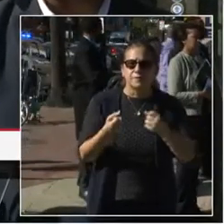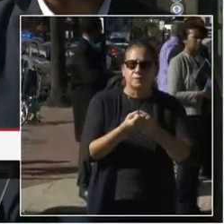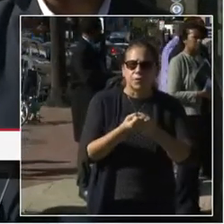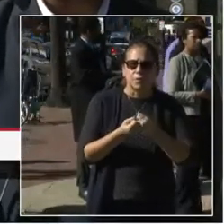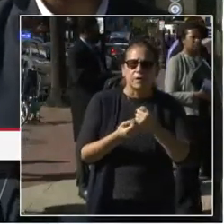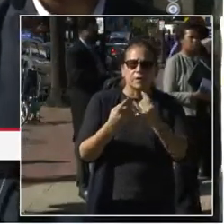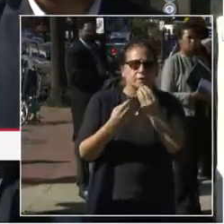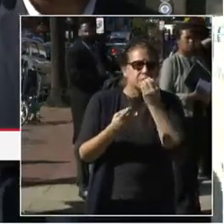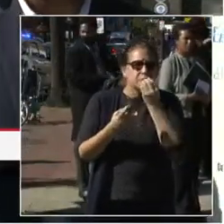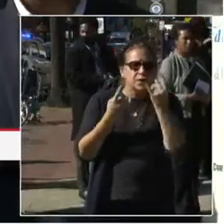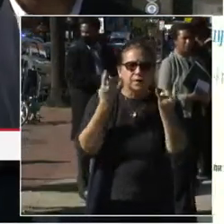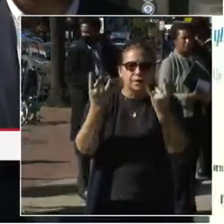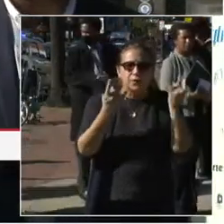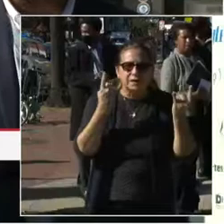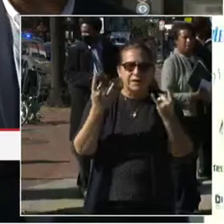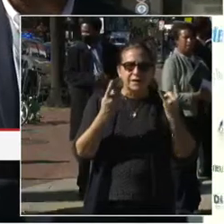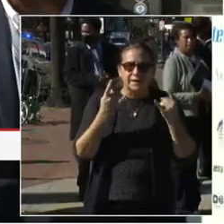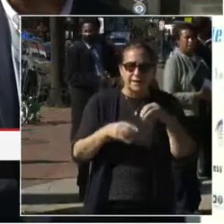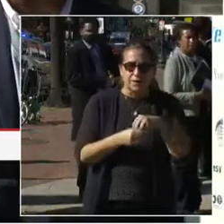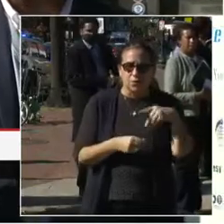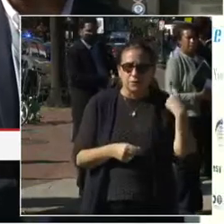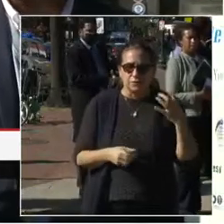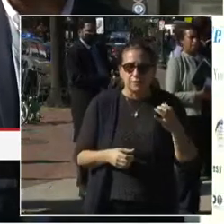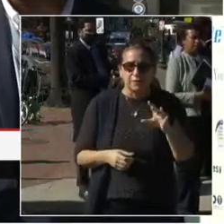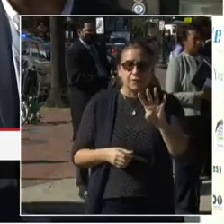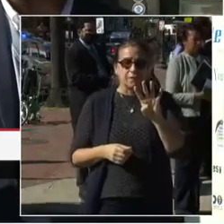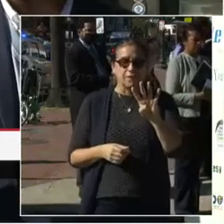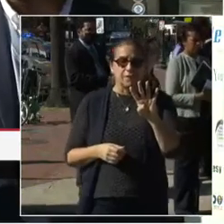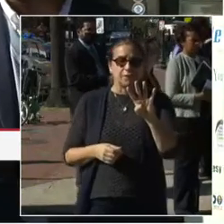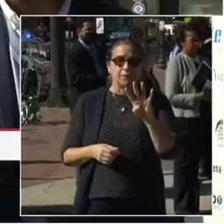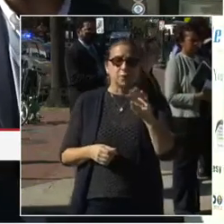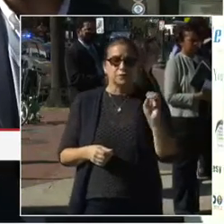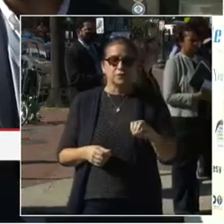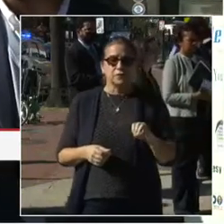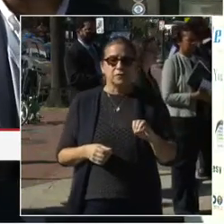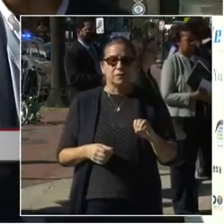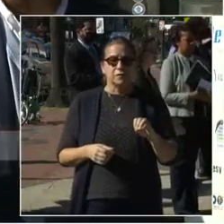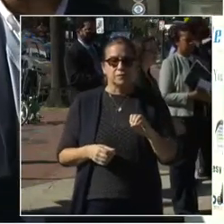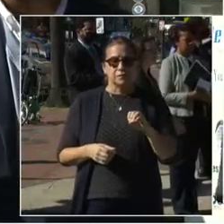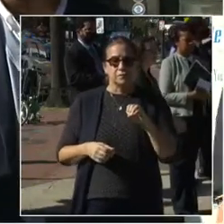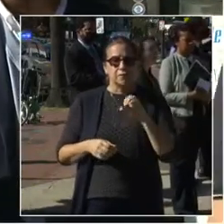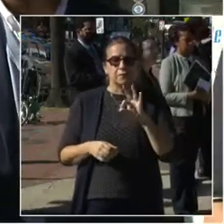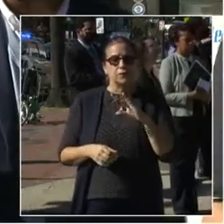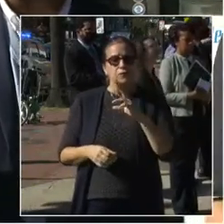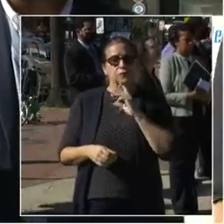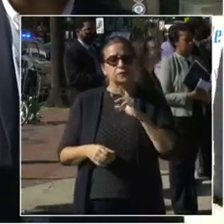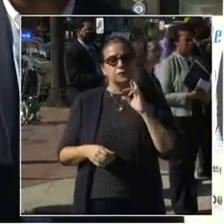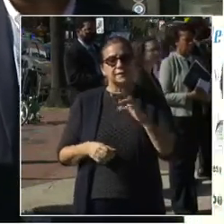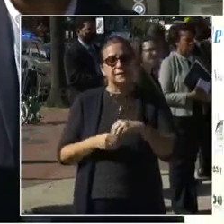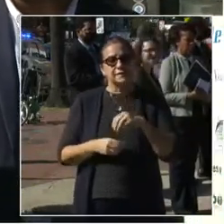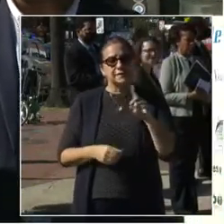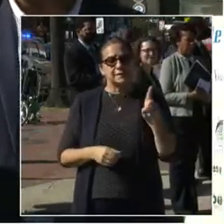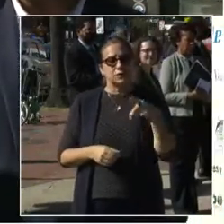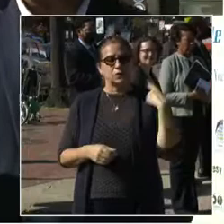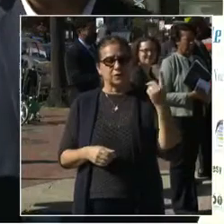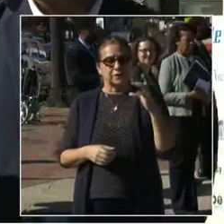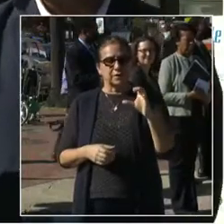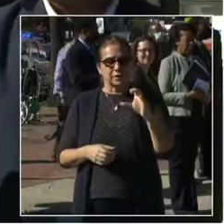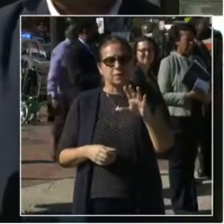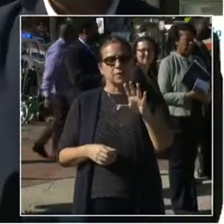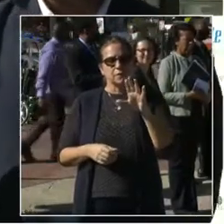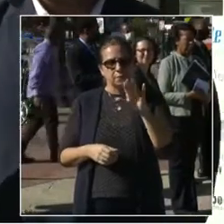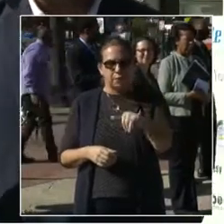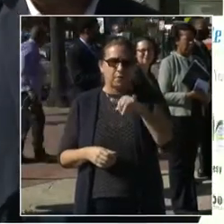to action. And guess what? The DMV community and DC, you answered. When we came together, we knew that a week